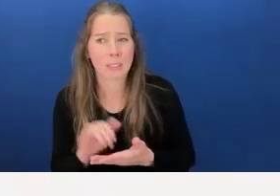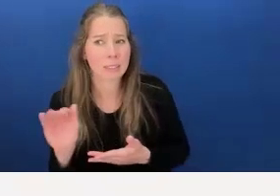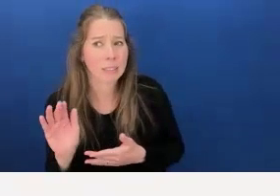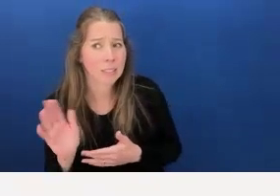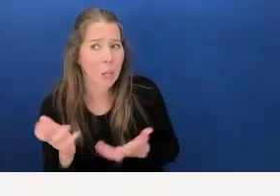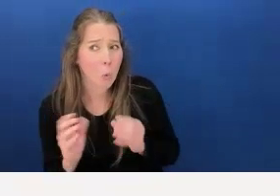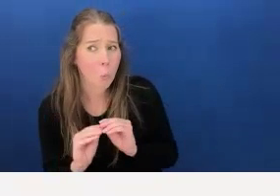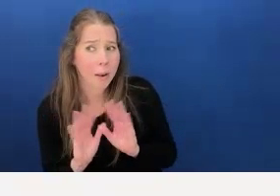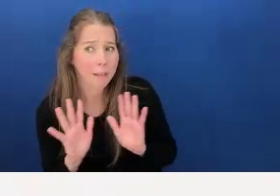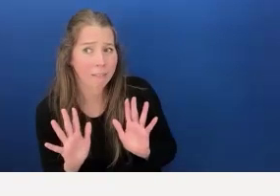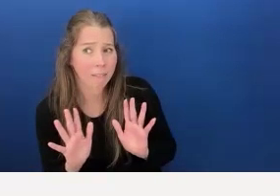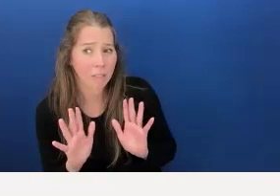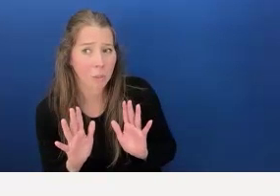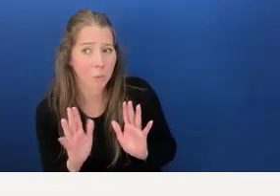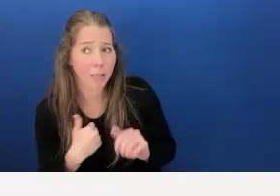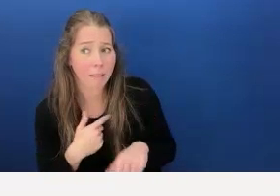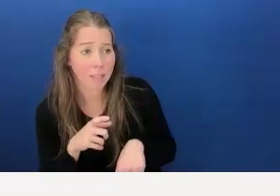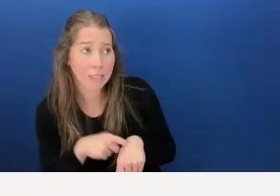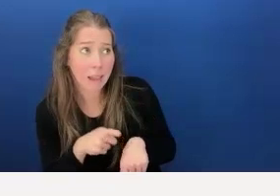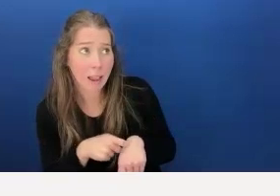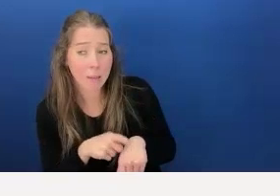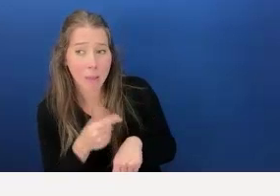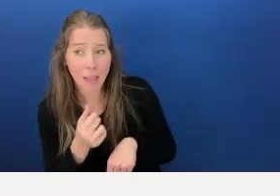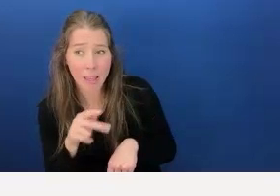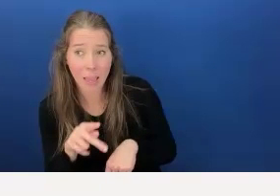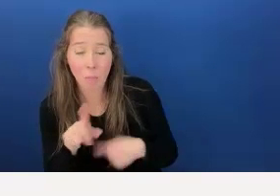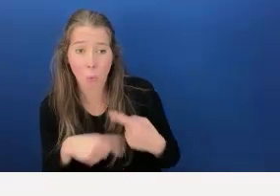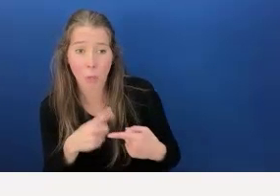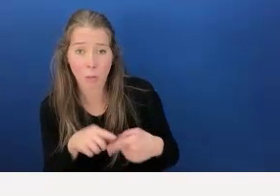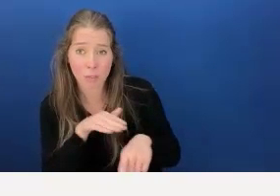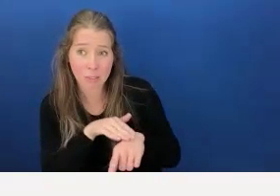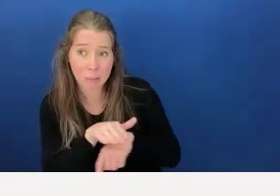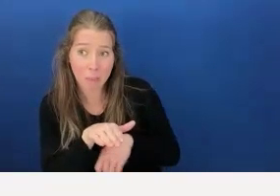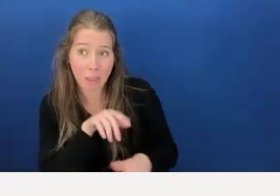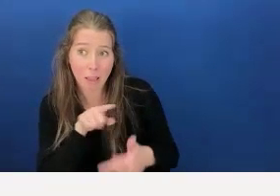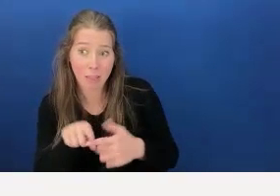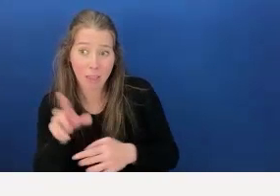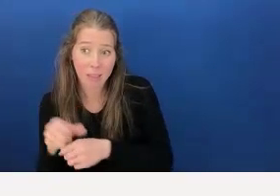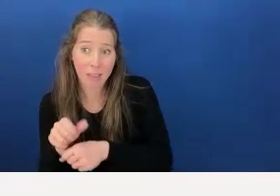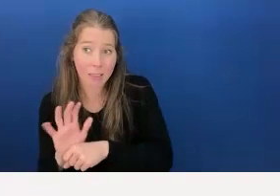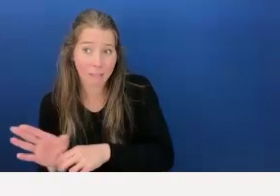be a time, a gap between when she submitted and get the video back?